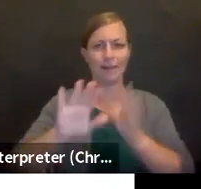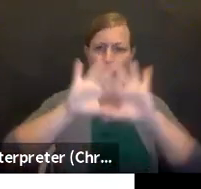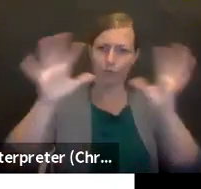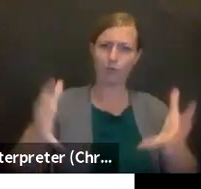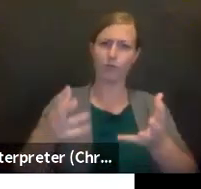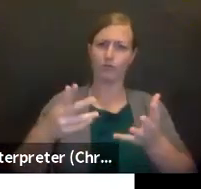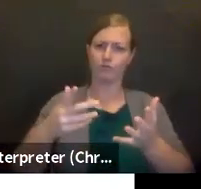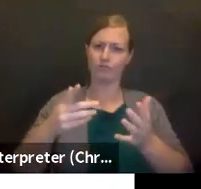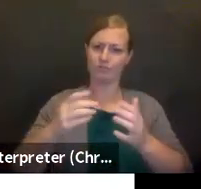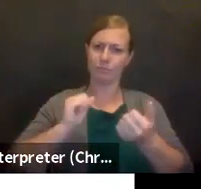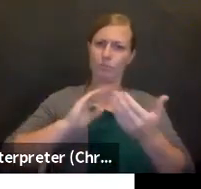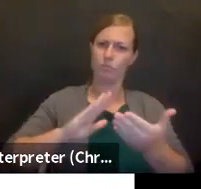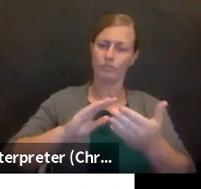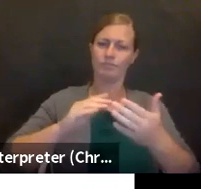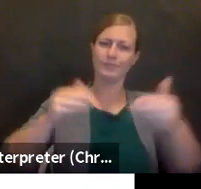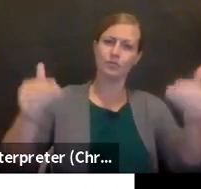start exploring.